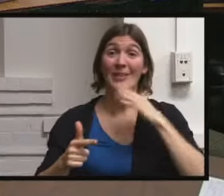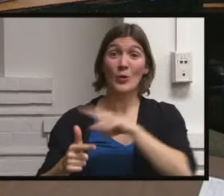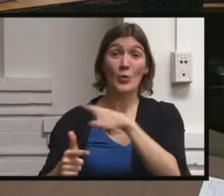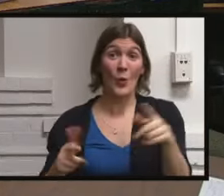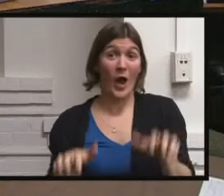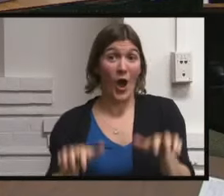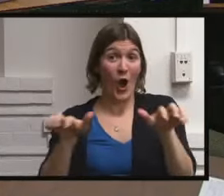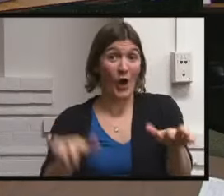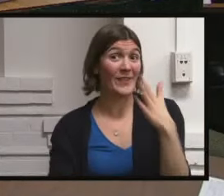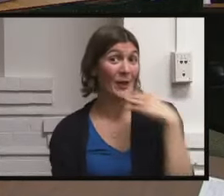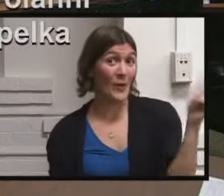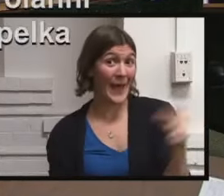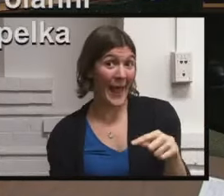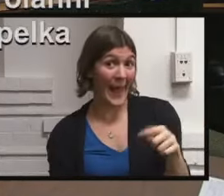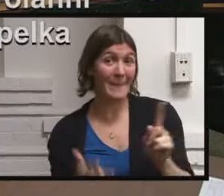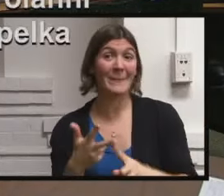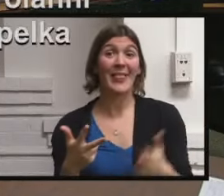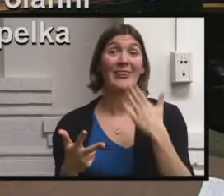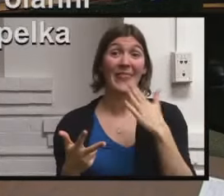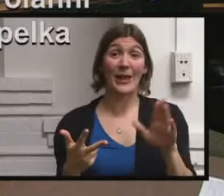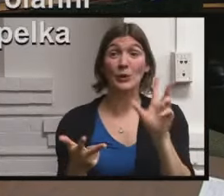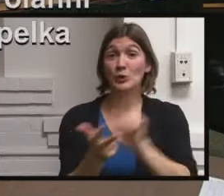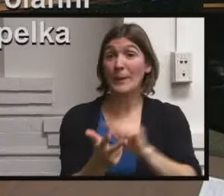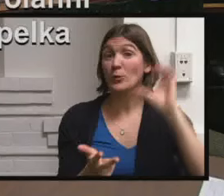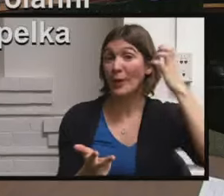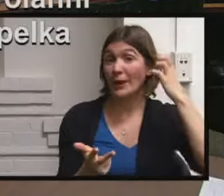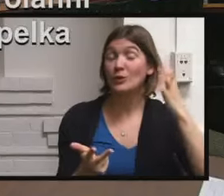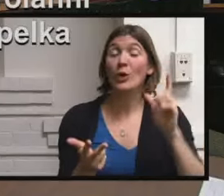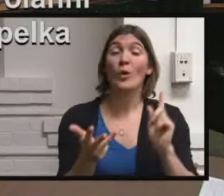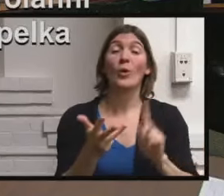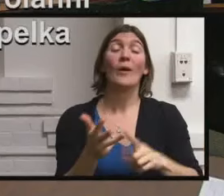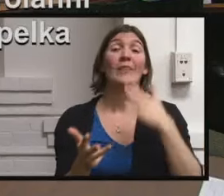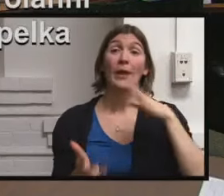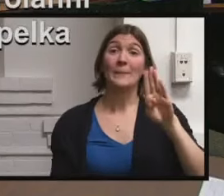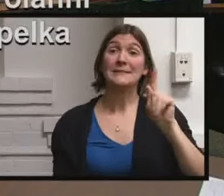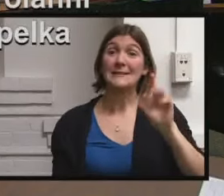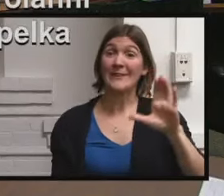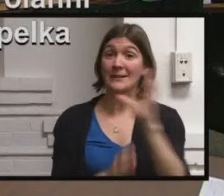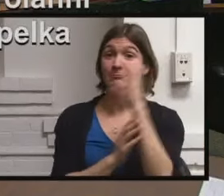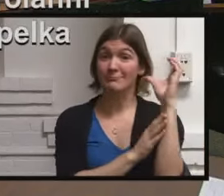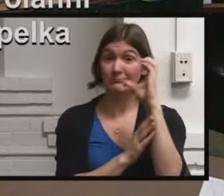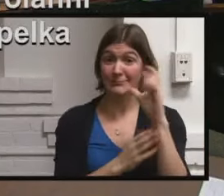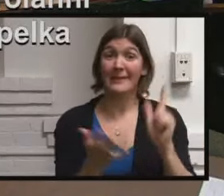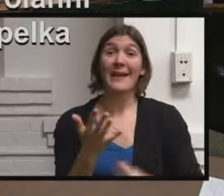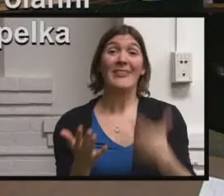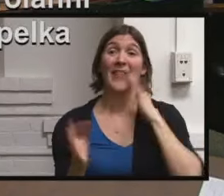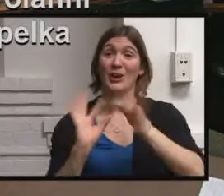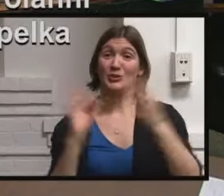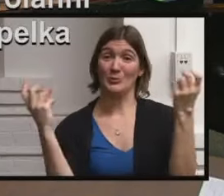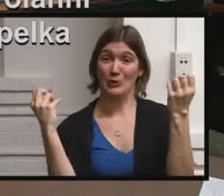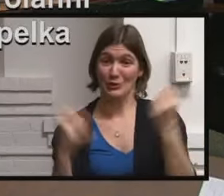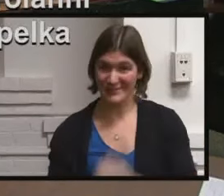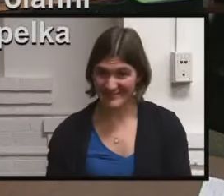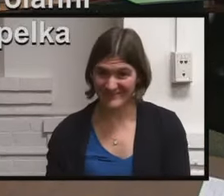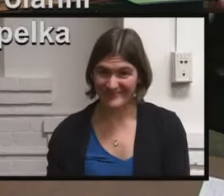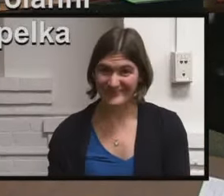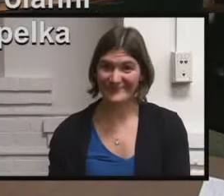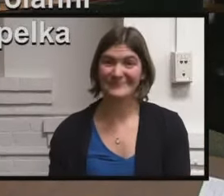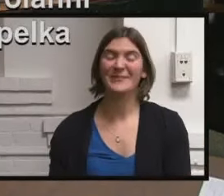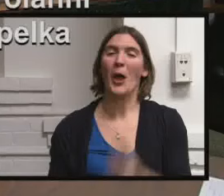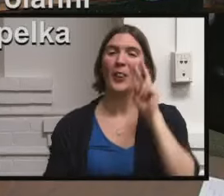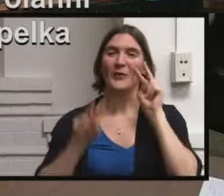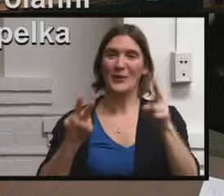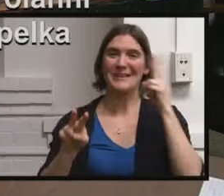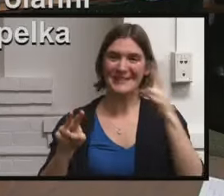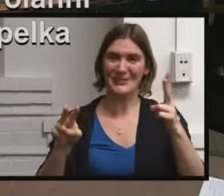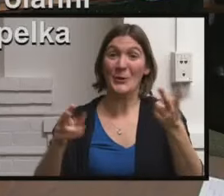everybody who was in attendance. Thank you, members of the press and BCTV operators. Thank you, ASL interpreters. We'll look